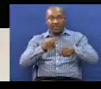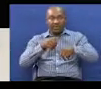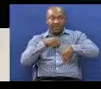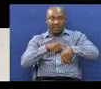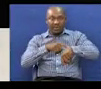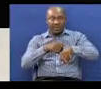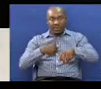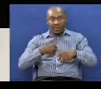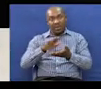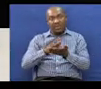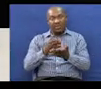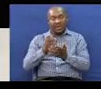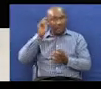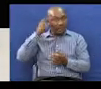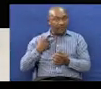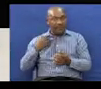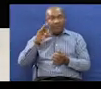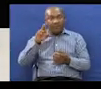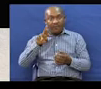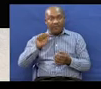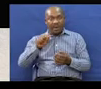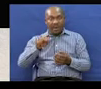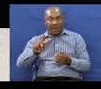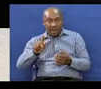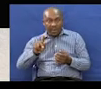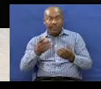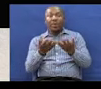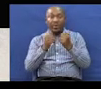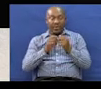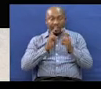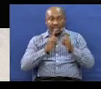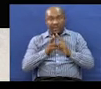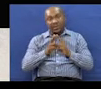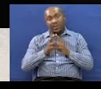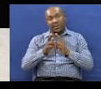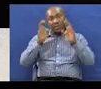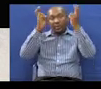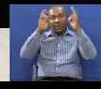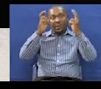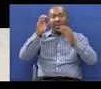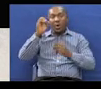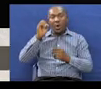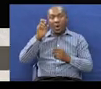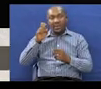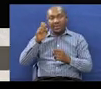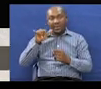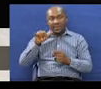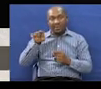Welcome to our chemistry period. My name is Madam Jennifer Kazilege. I'll be with you discussing our topic known as